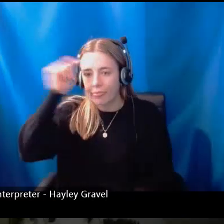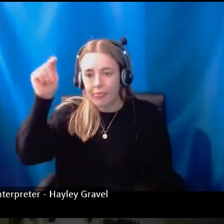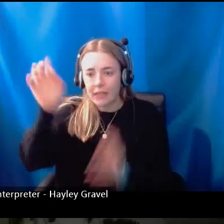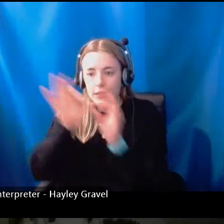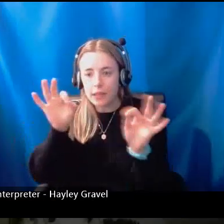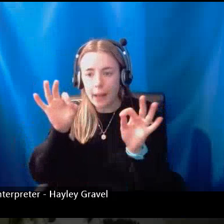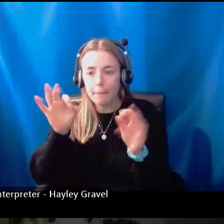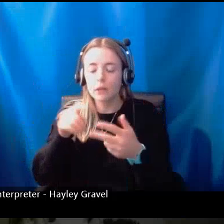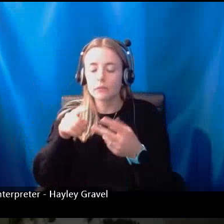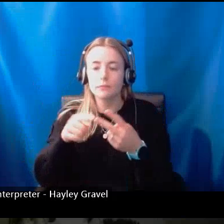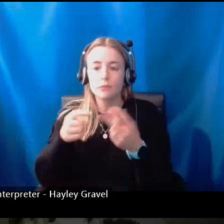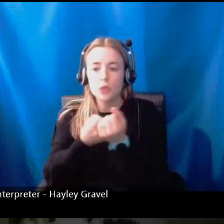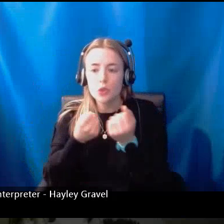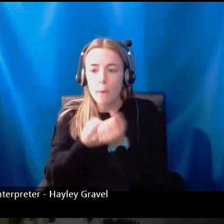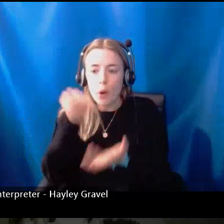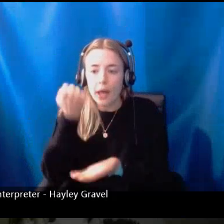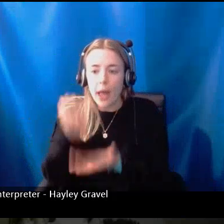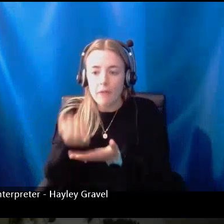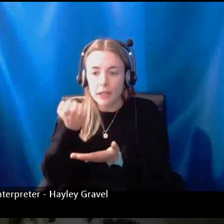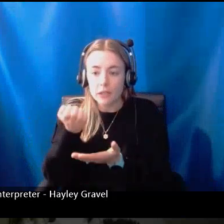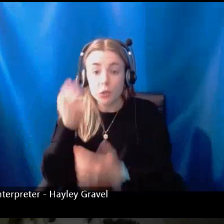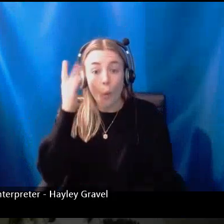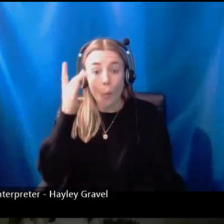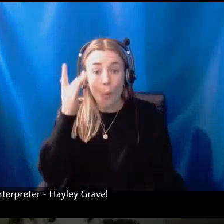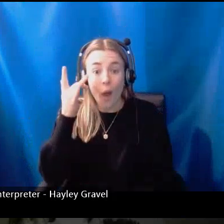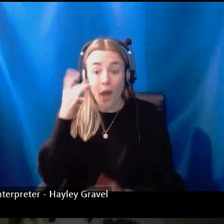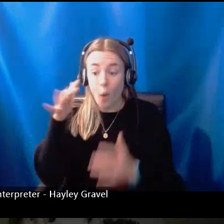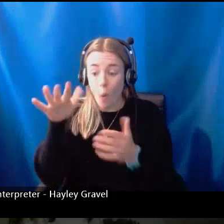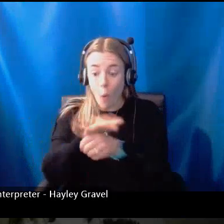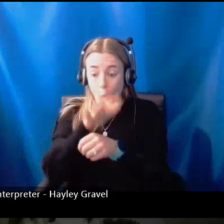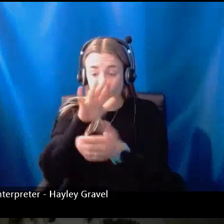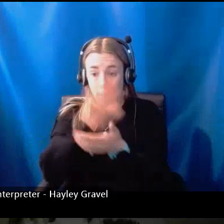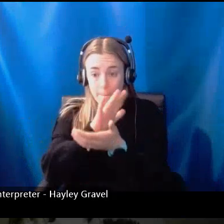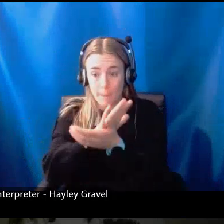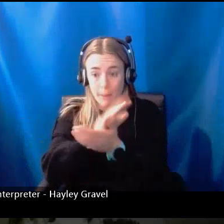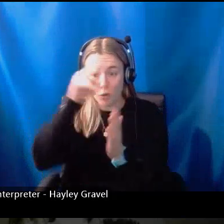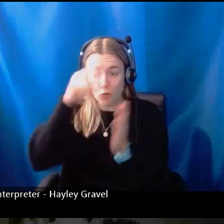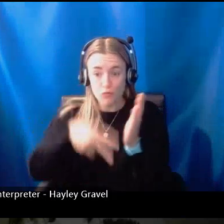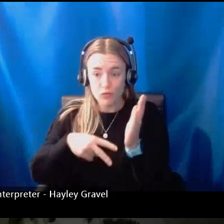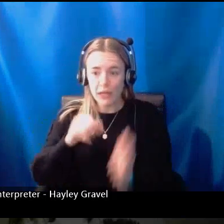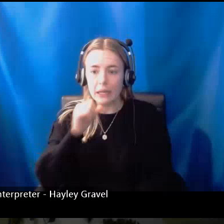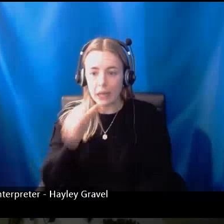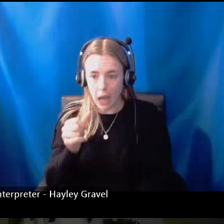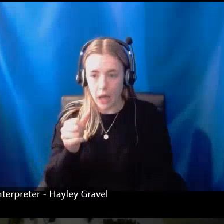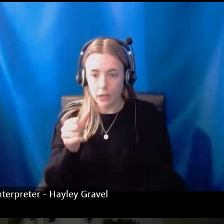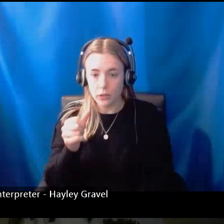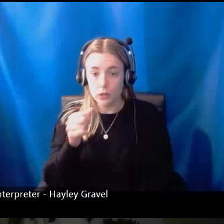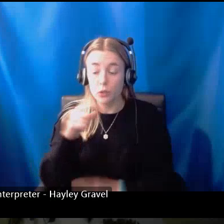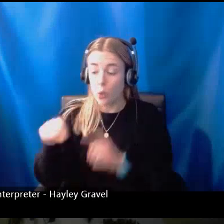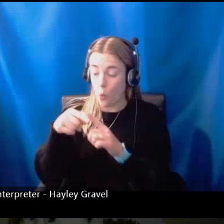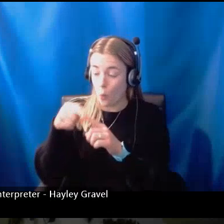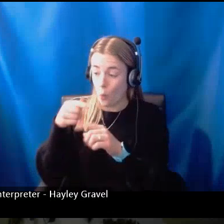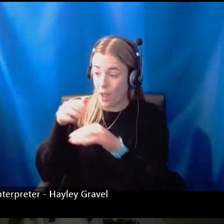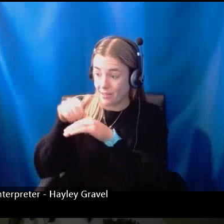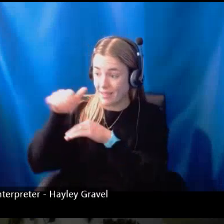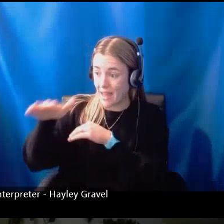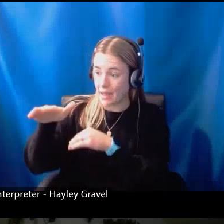you're struggling? Because I'm not going to read all of your papers. I want you to tell me where you think you need help. What do you think you need help